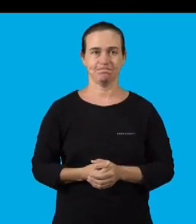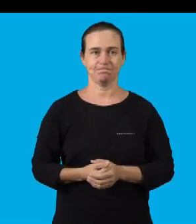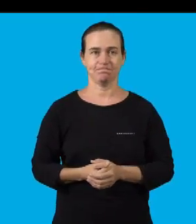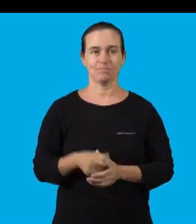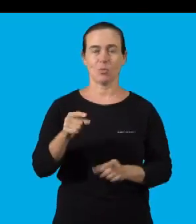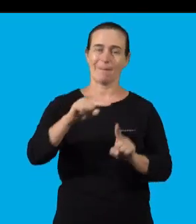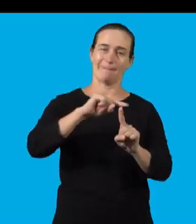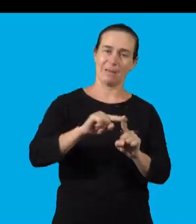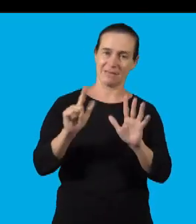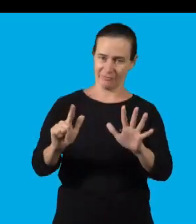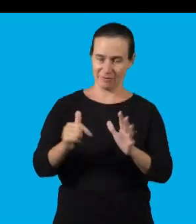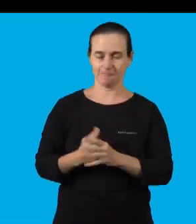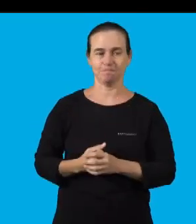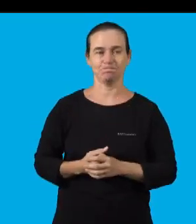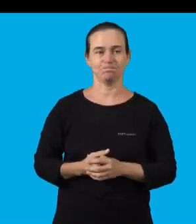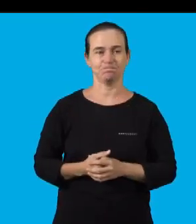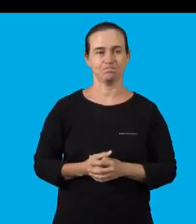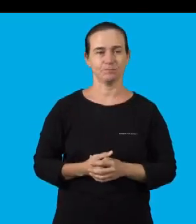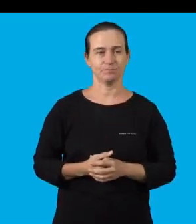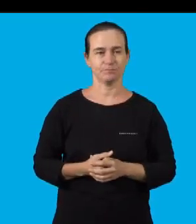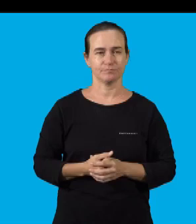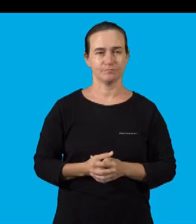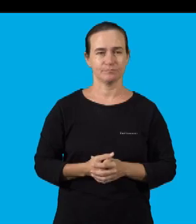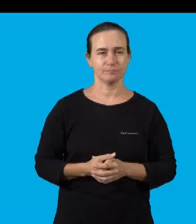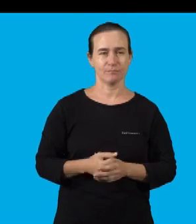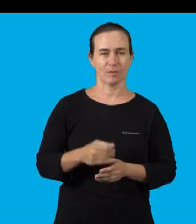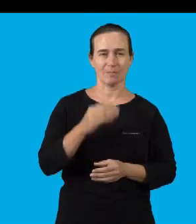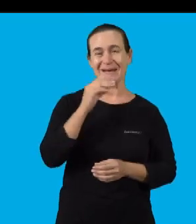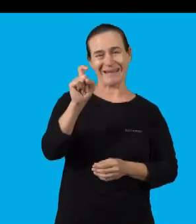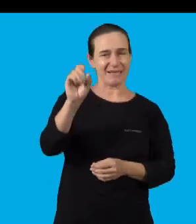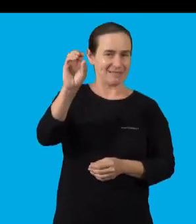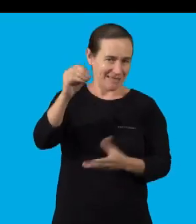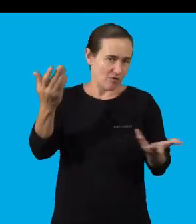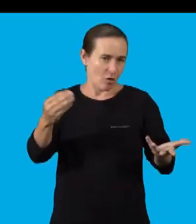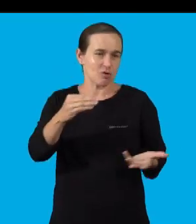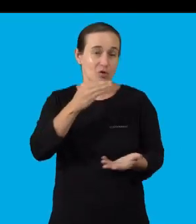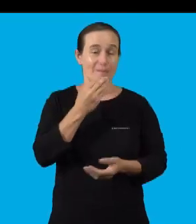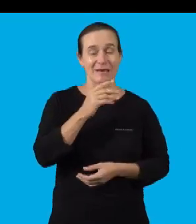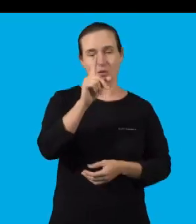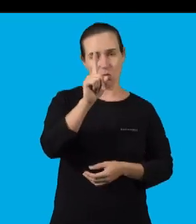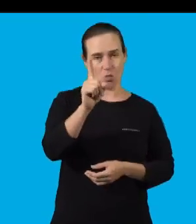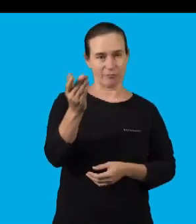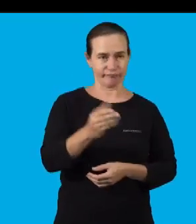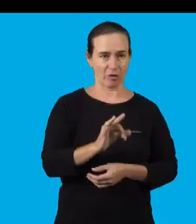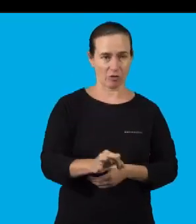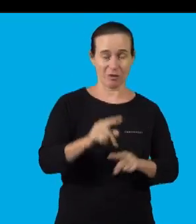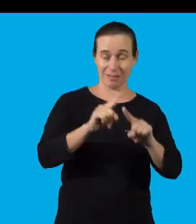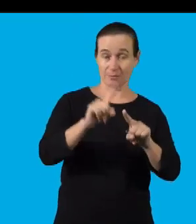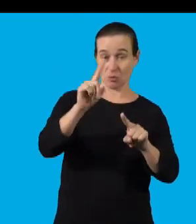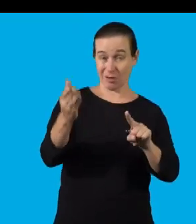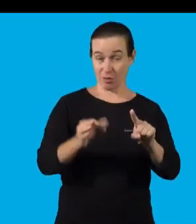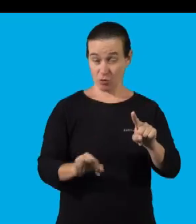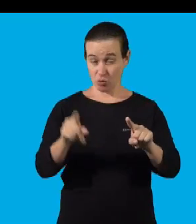x. And then we add our 7. Now we know that x is equals to 0, so that's going to be 1/3 multiplied